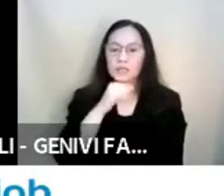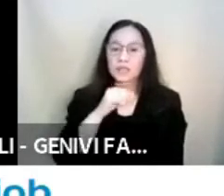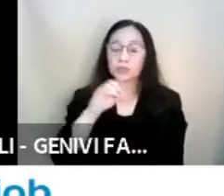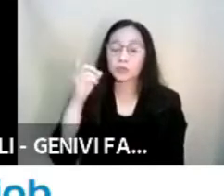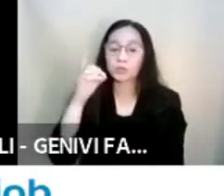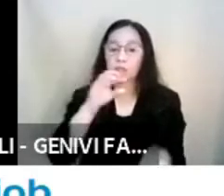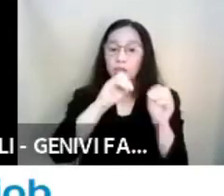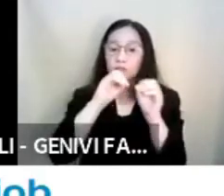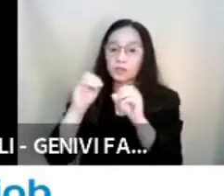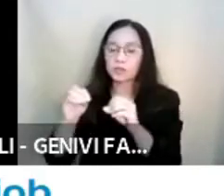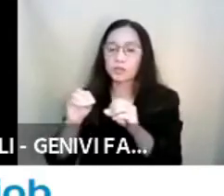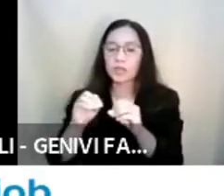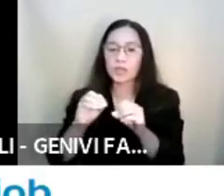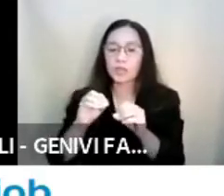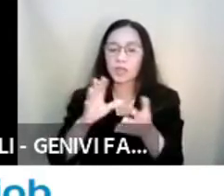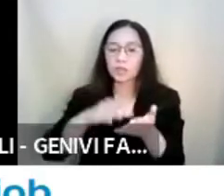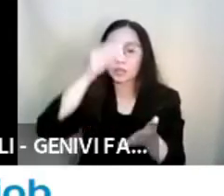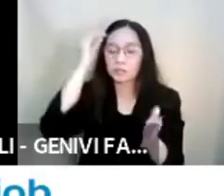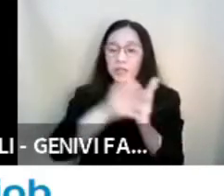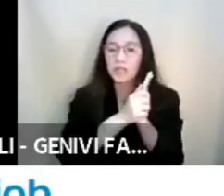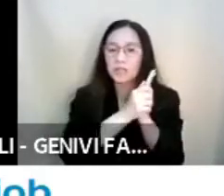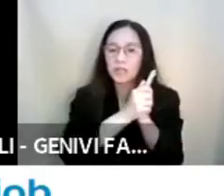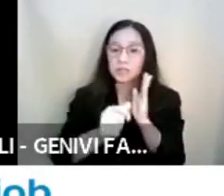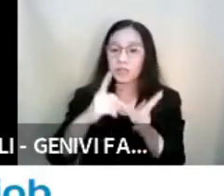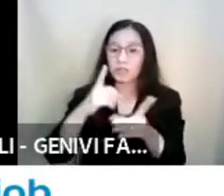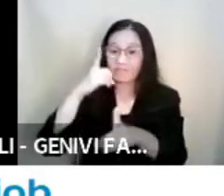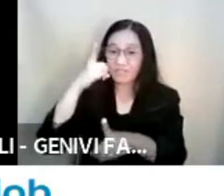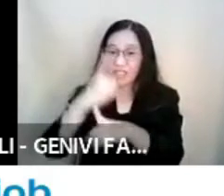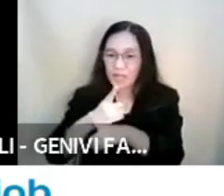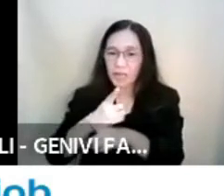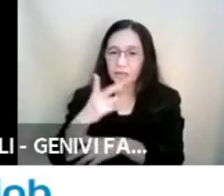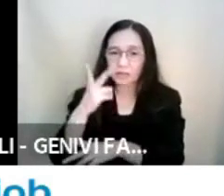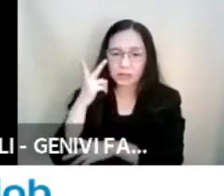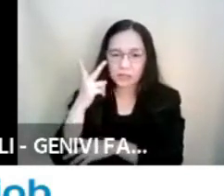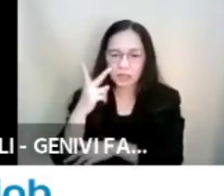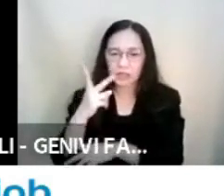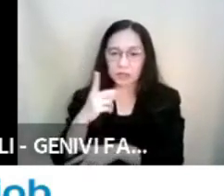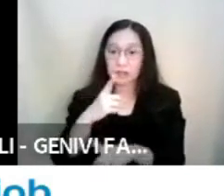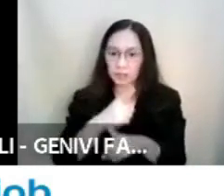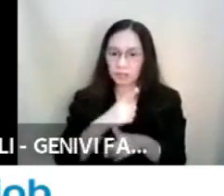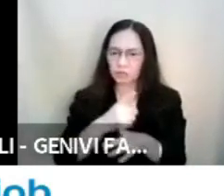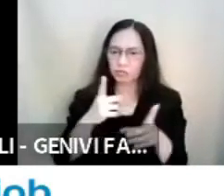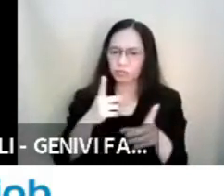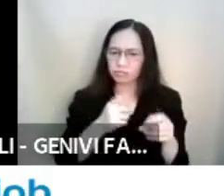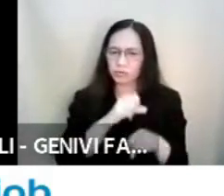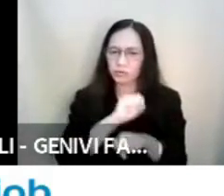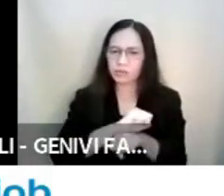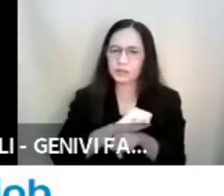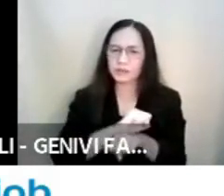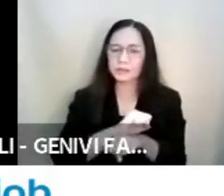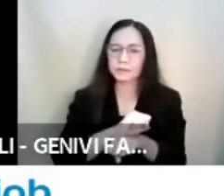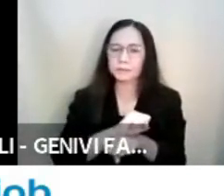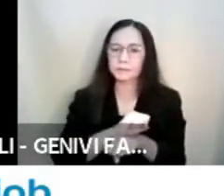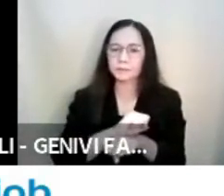them the skills of accuracy. Halimbawa, no, pagtingin, tama ba yung ginagawa nilang trabaho,